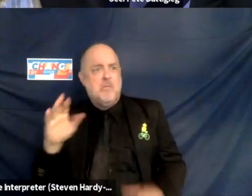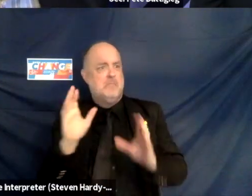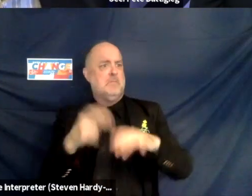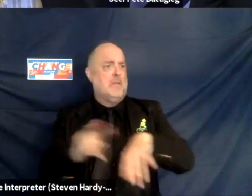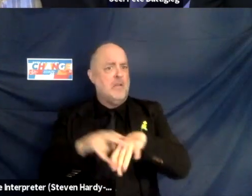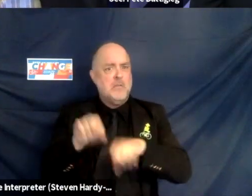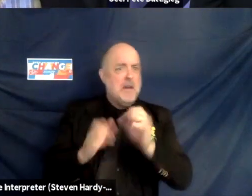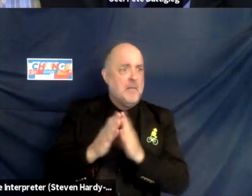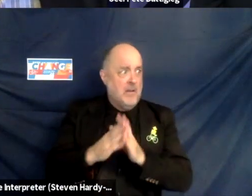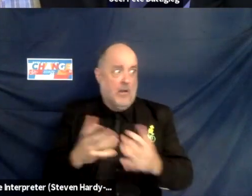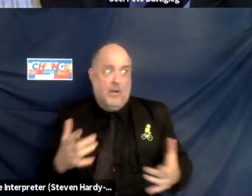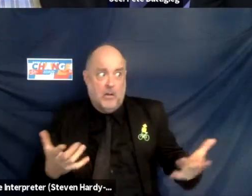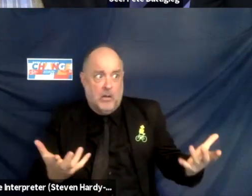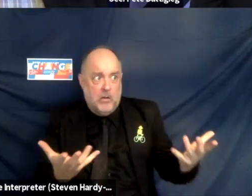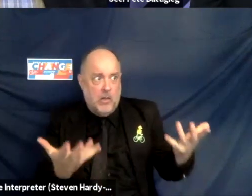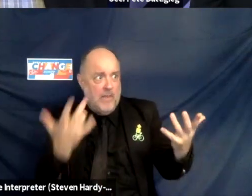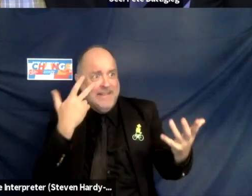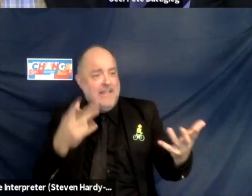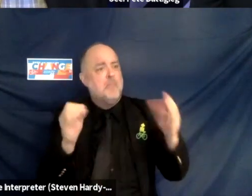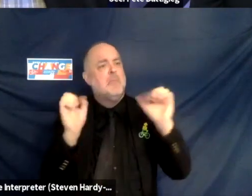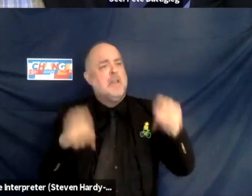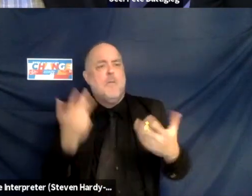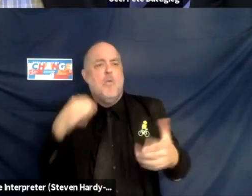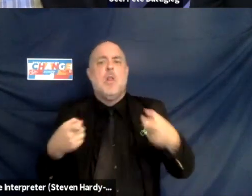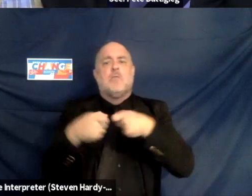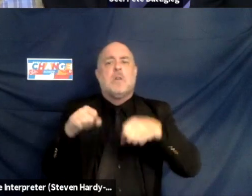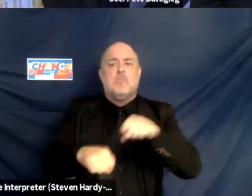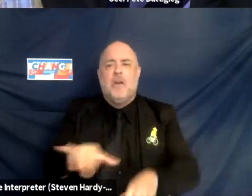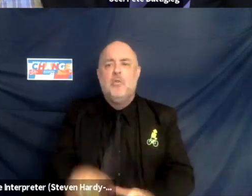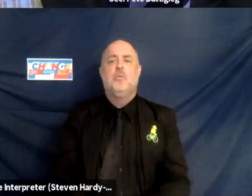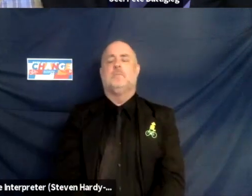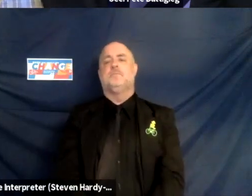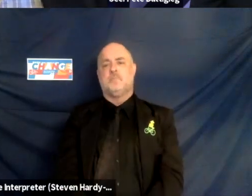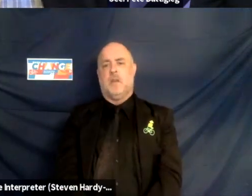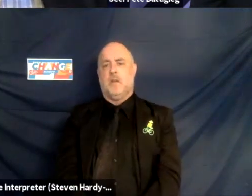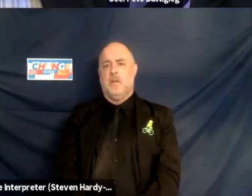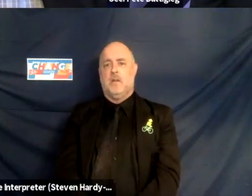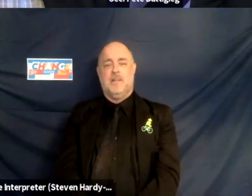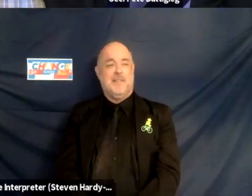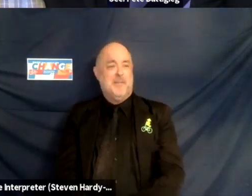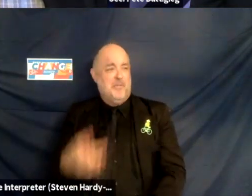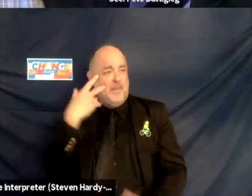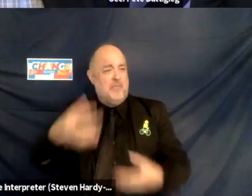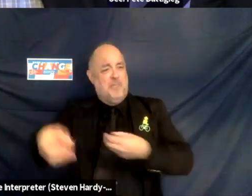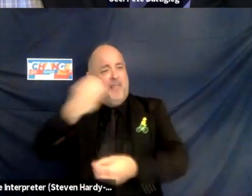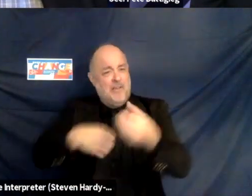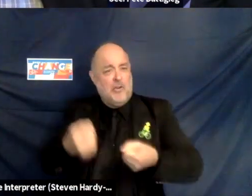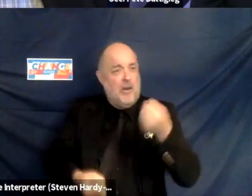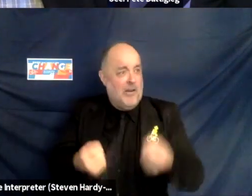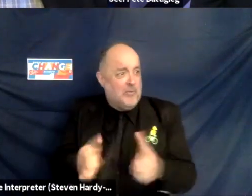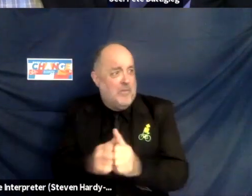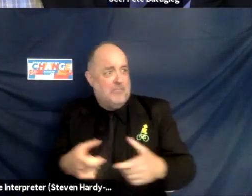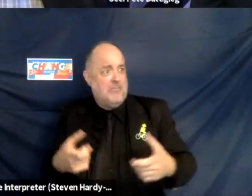as well. So we see so much potential in replacing car trips with bike trips, because electric cars still have an impact on